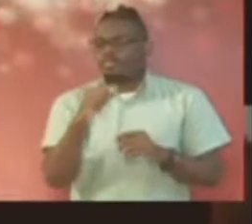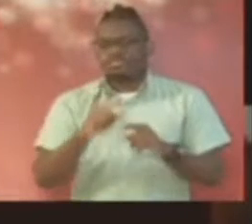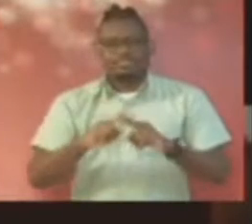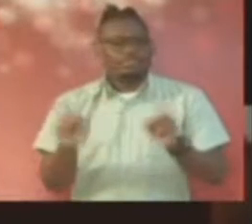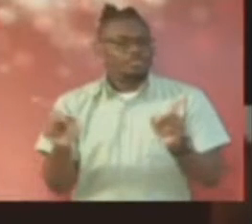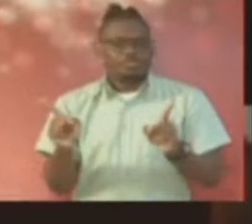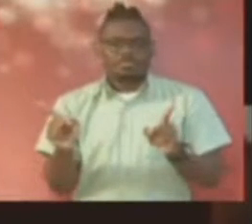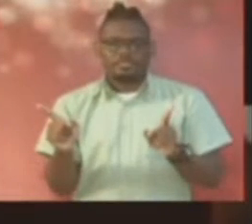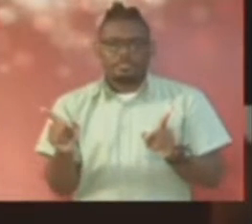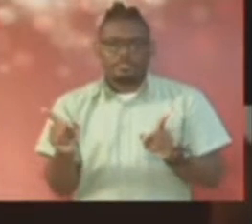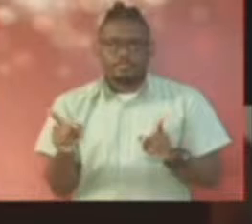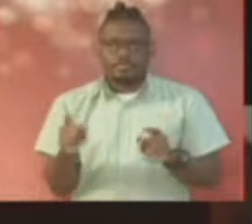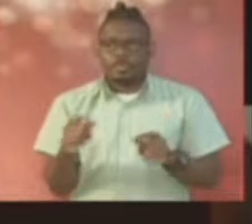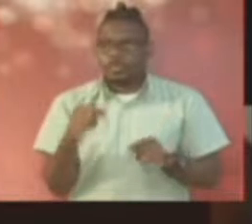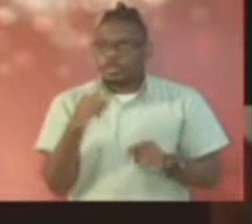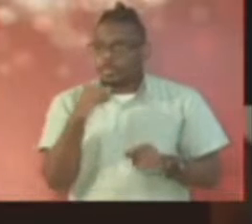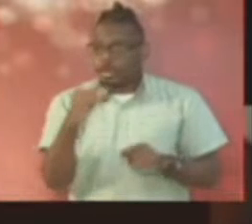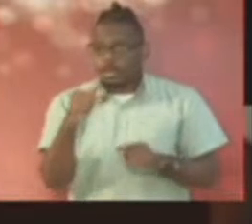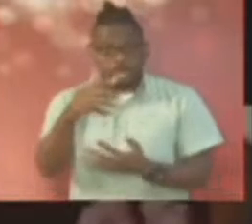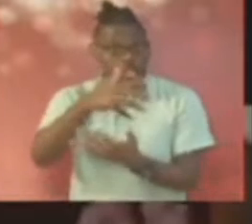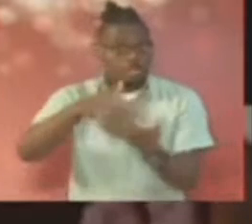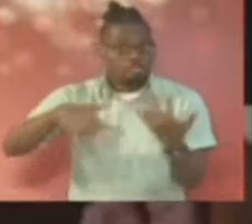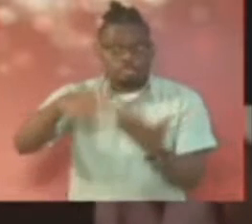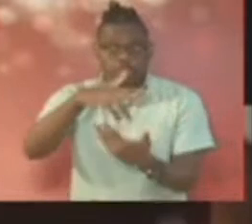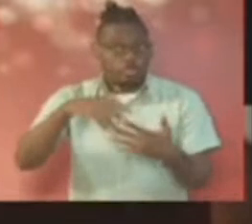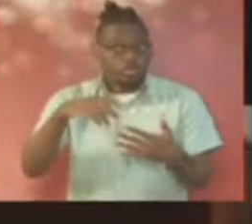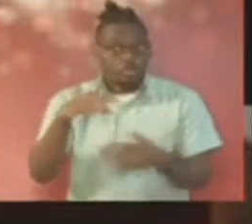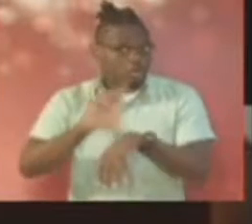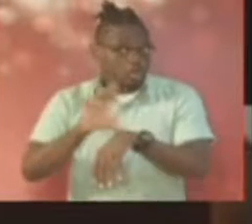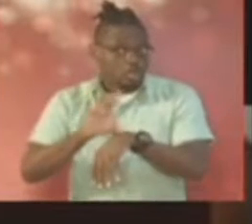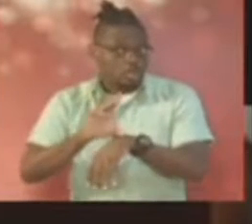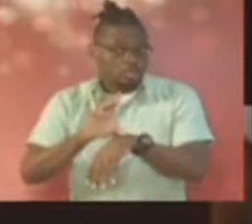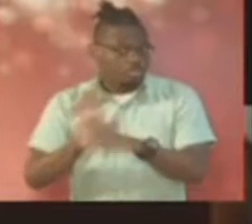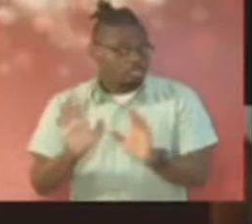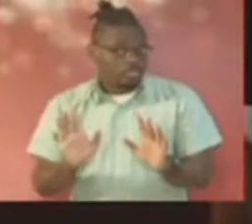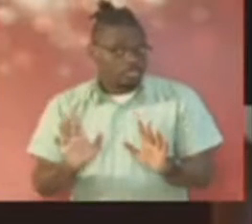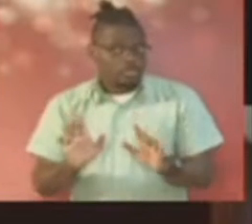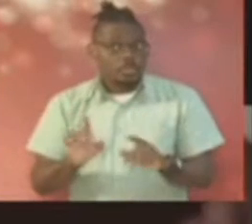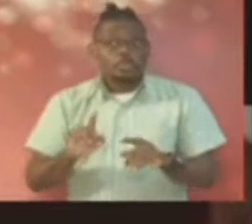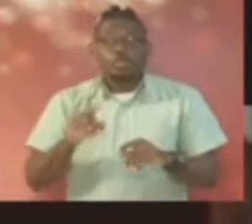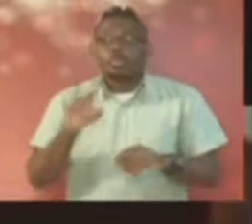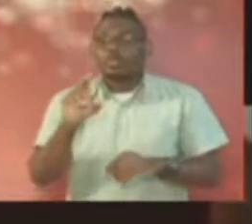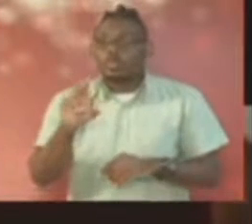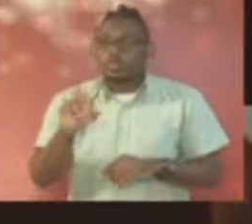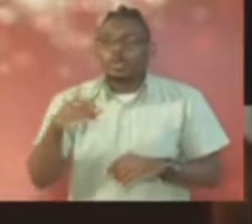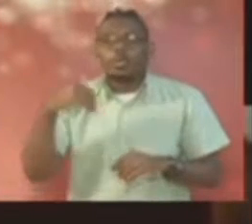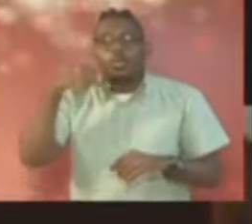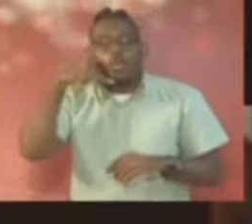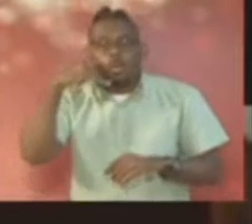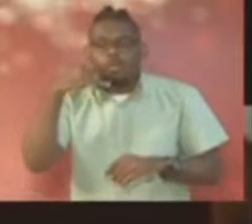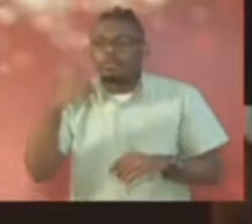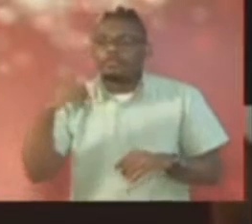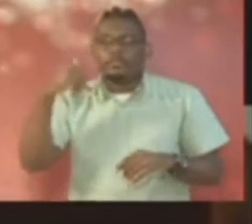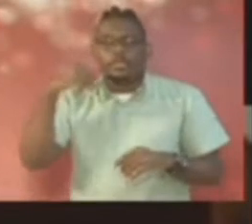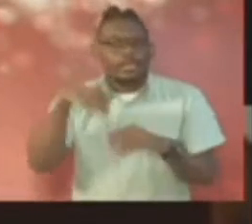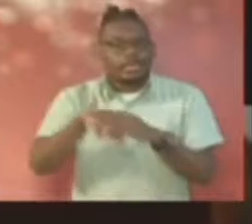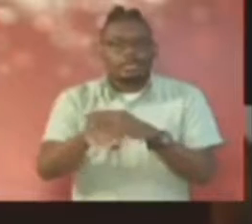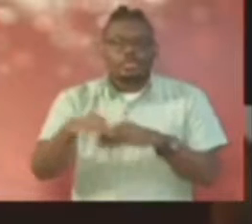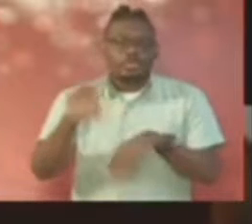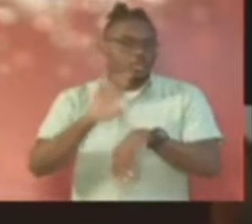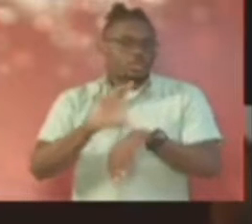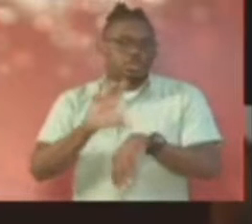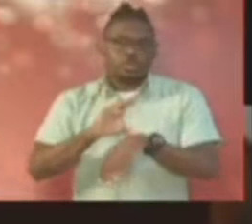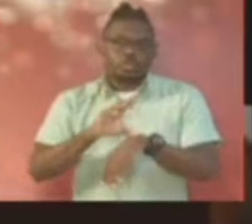much interaction. The interaction is done on Zoom, it is done on the phone, and not while we are in the physical presence of